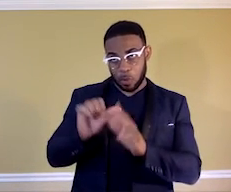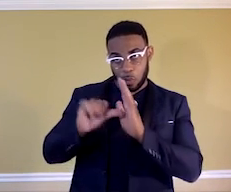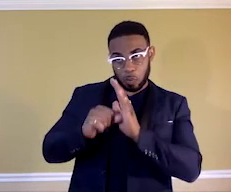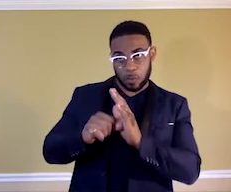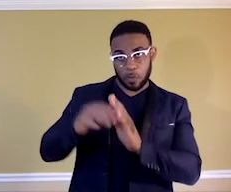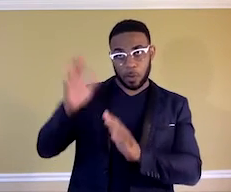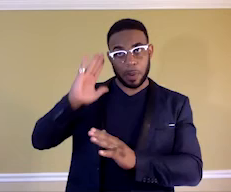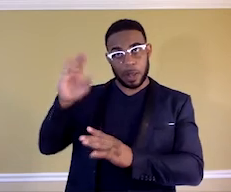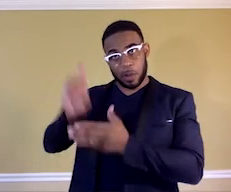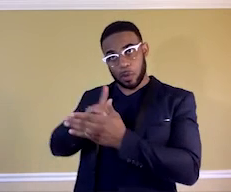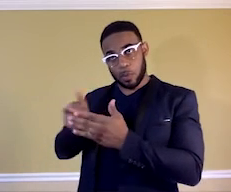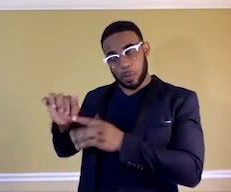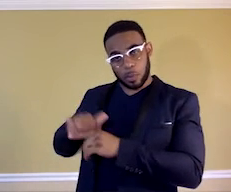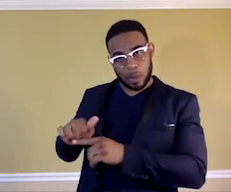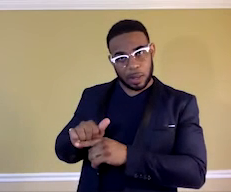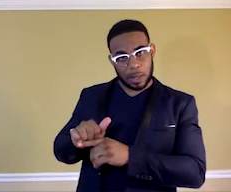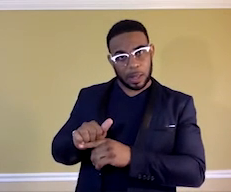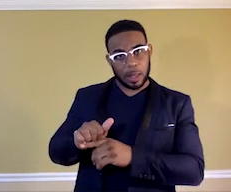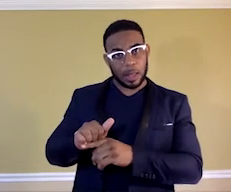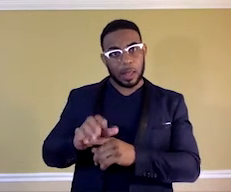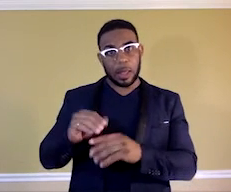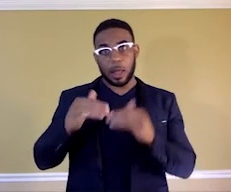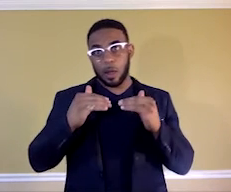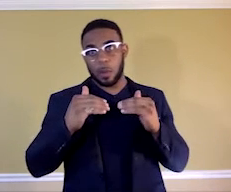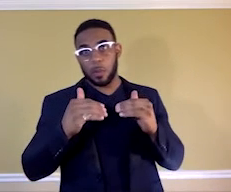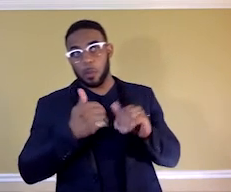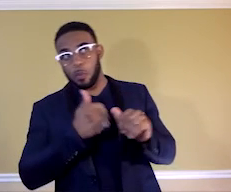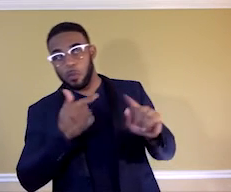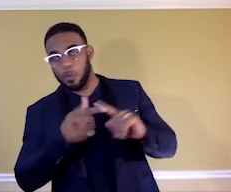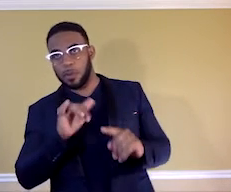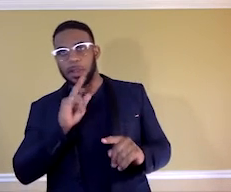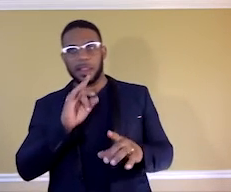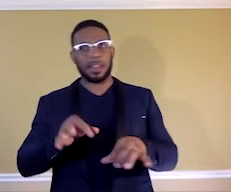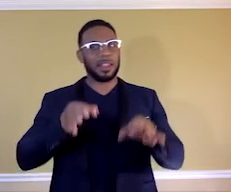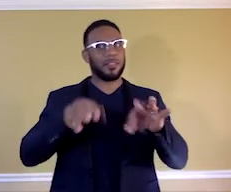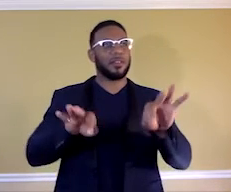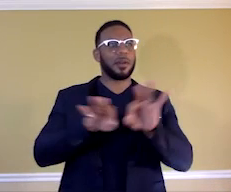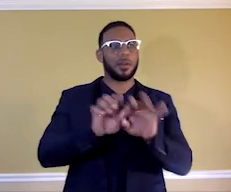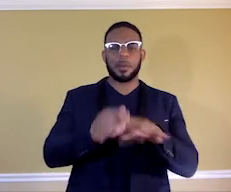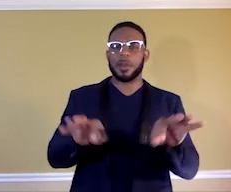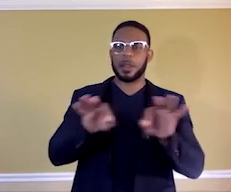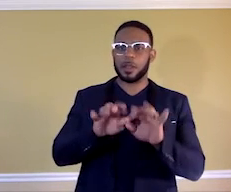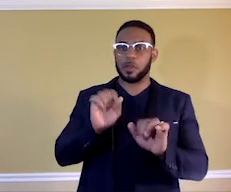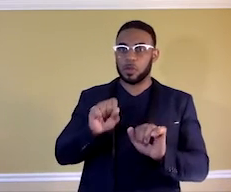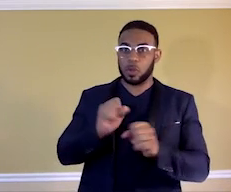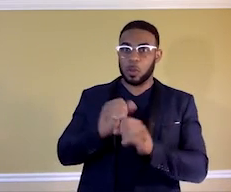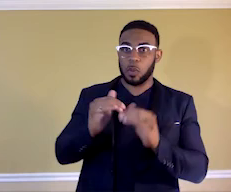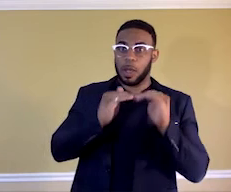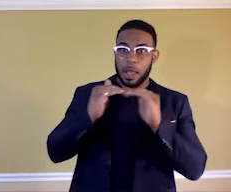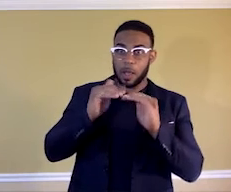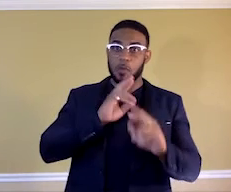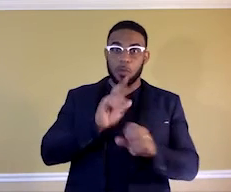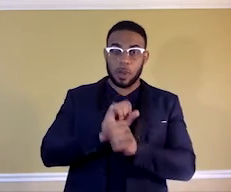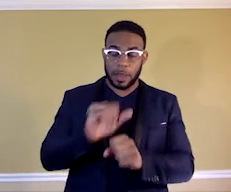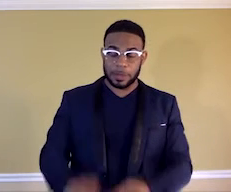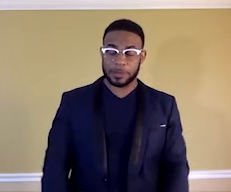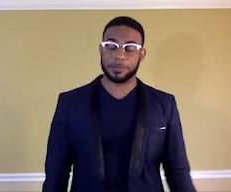reinforce past discriminatory practices, and moving away from that is vital in being able to create a more equitable